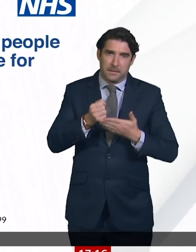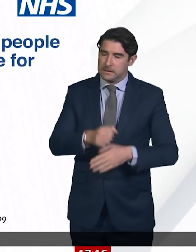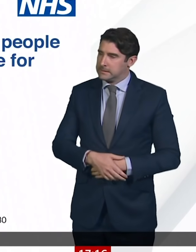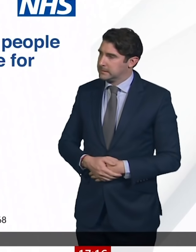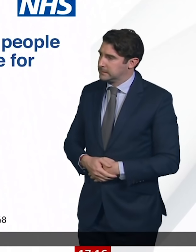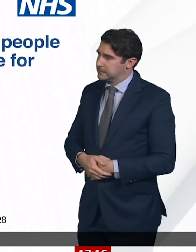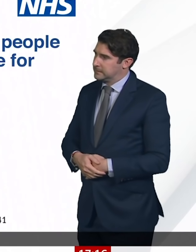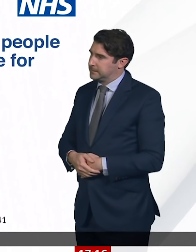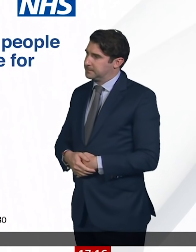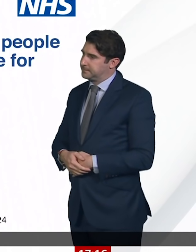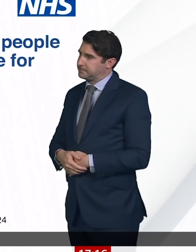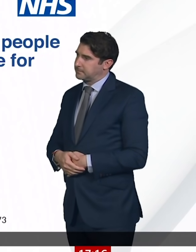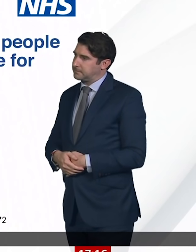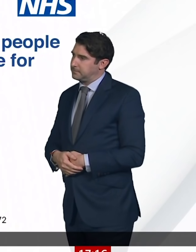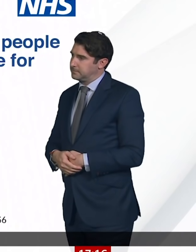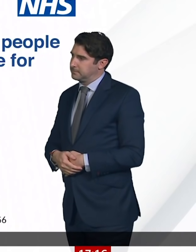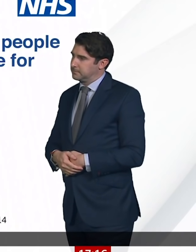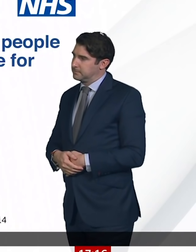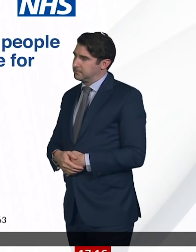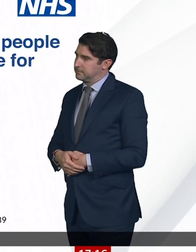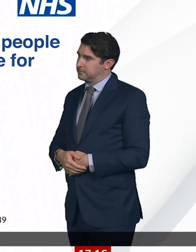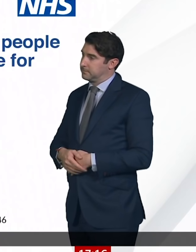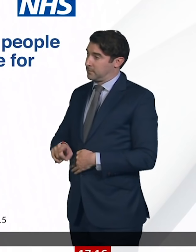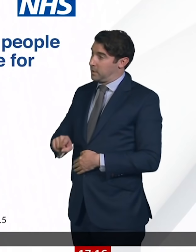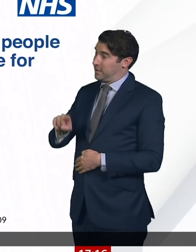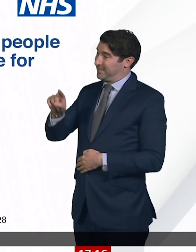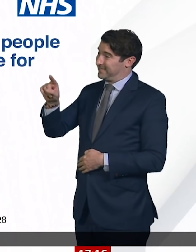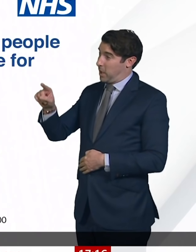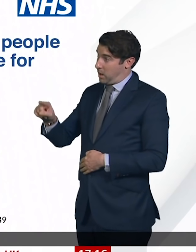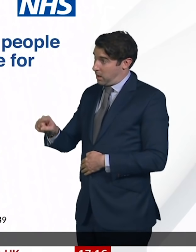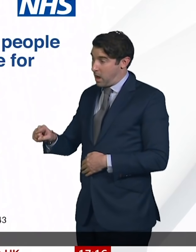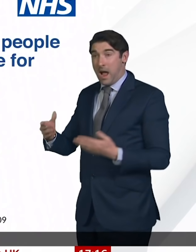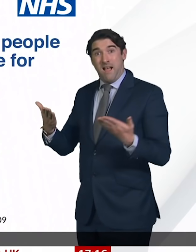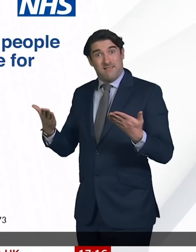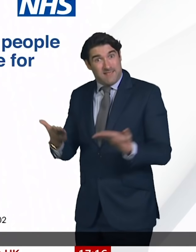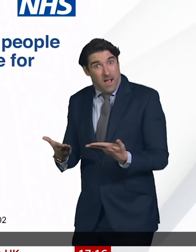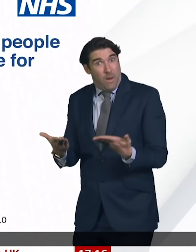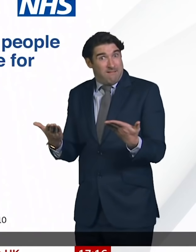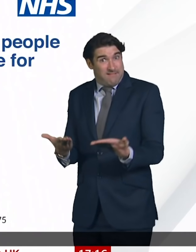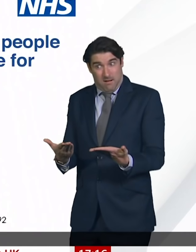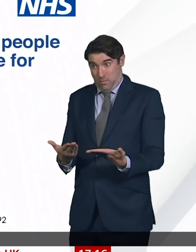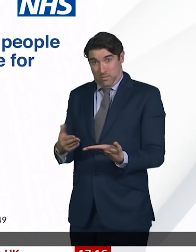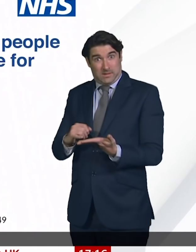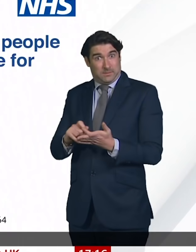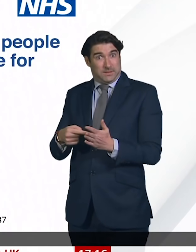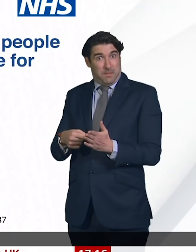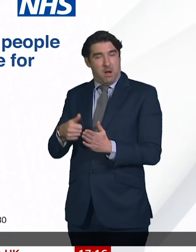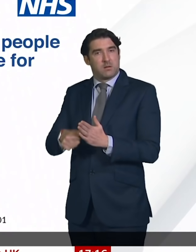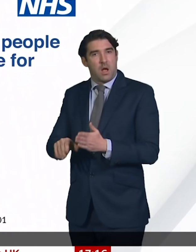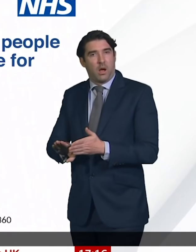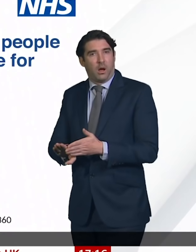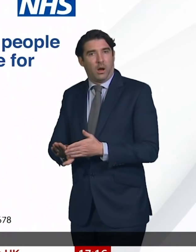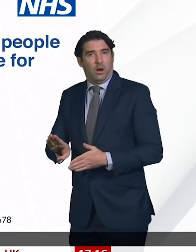amount of COVID went down over time, but then it started to come back again. concentrating initially in a small number